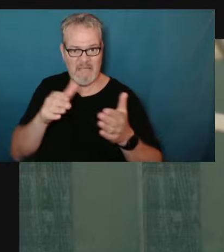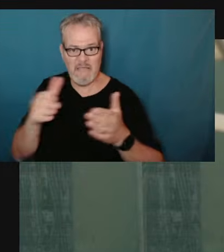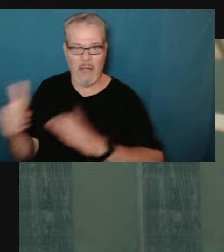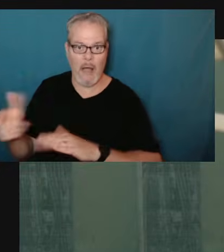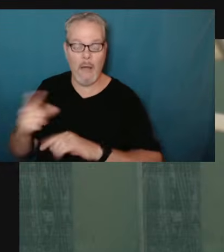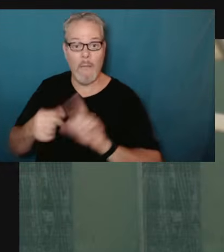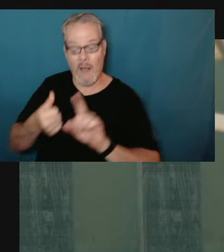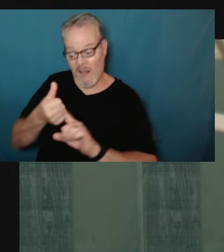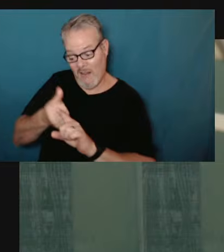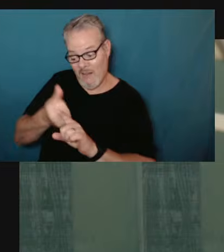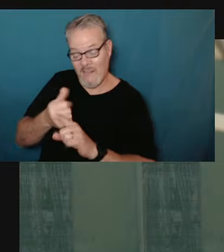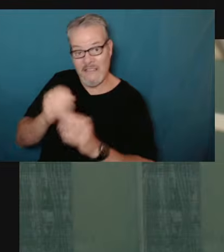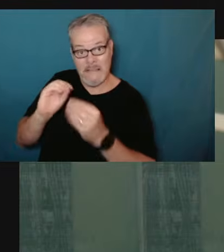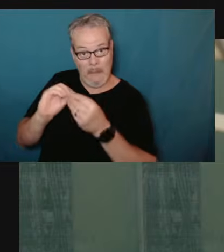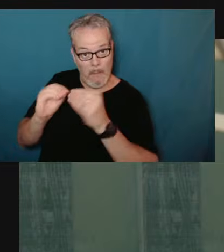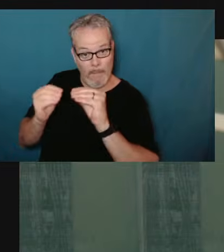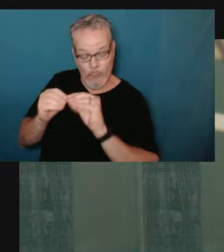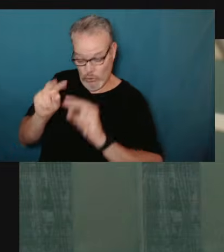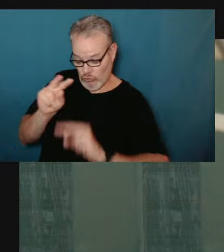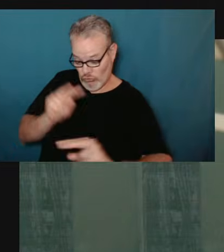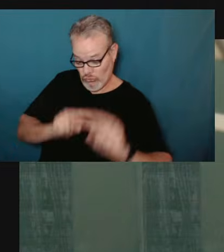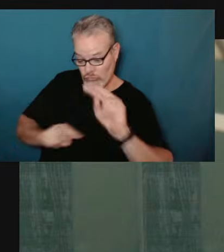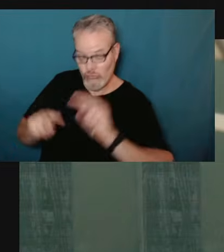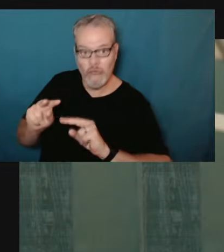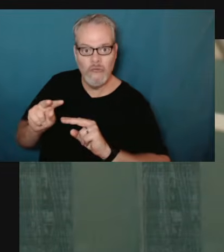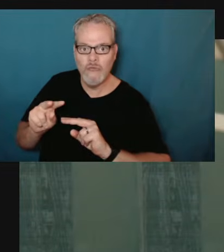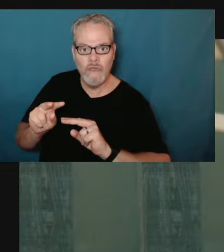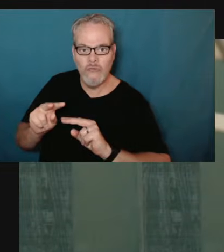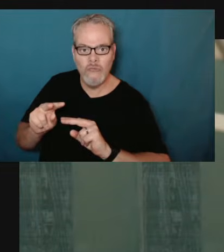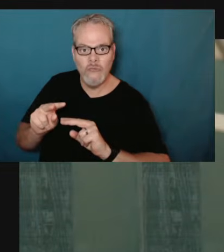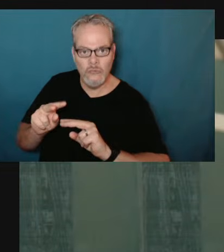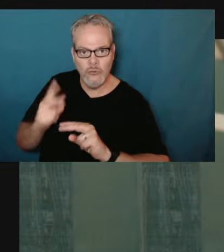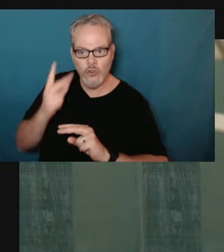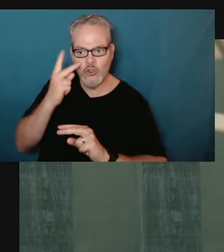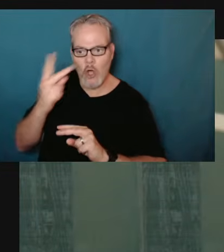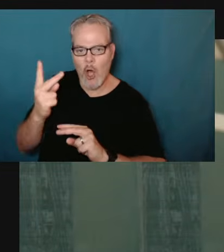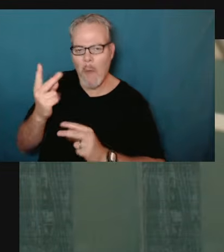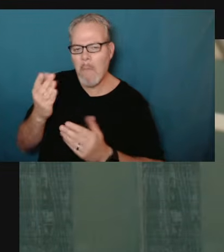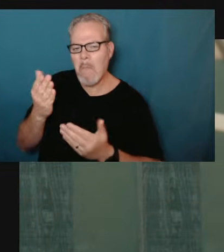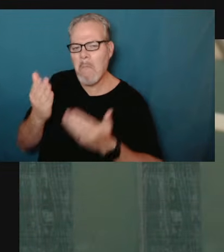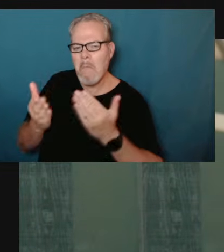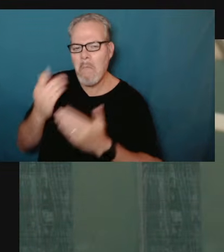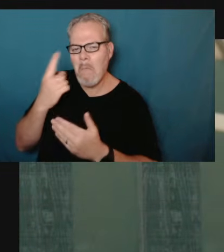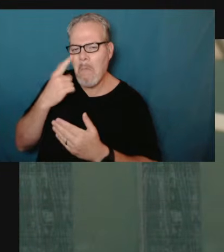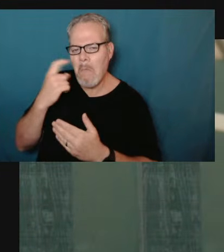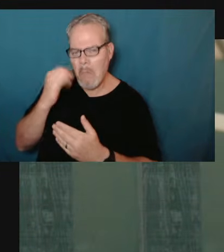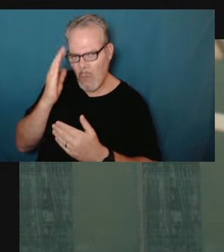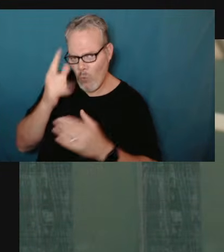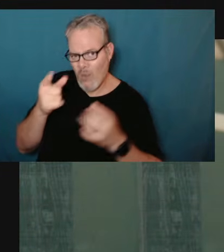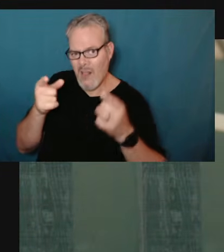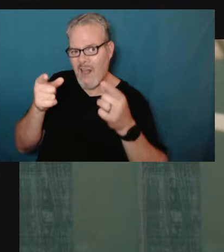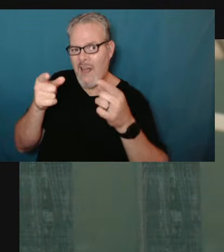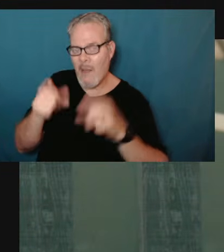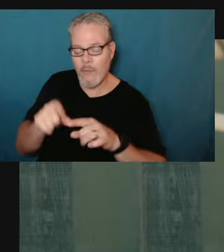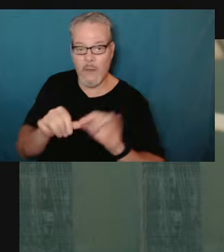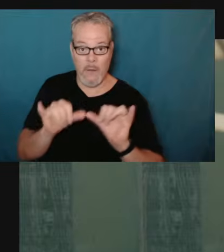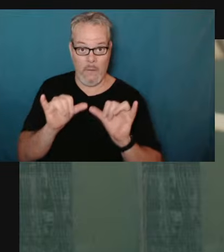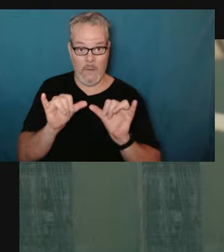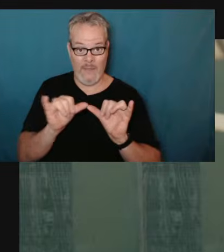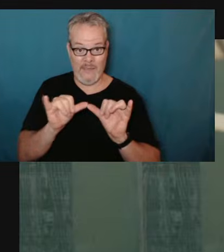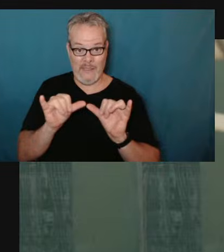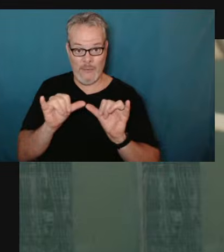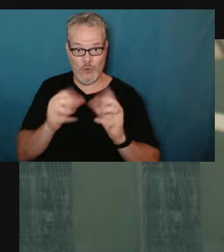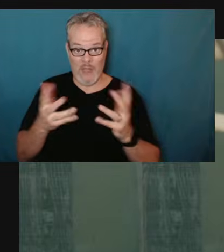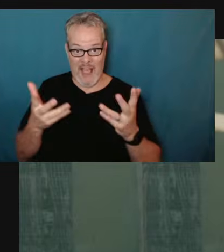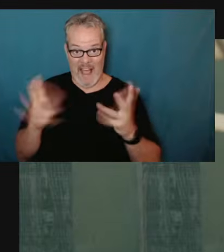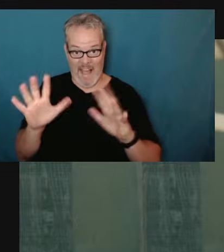data, there was evidence suggesting that it might happen. And so the measurements that were made after the earthquake matched up